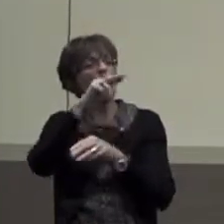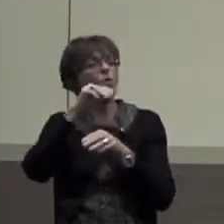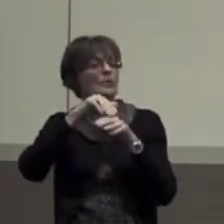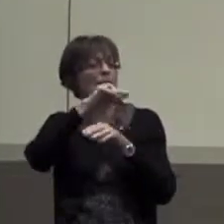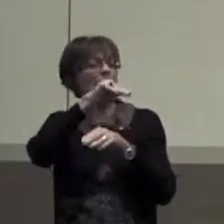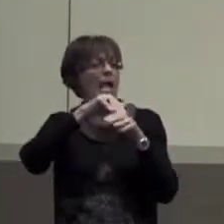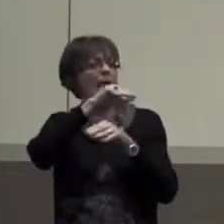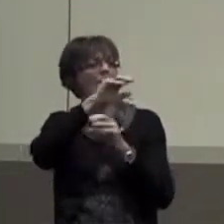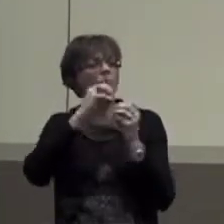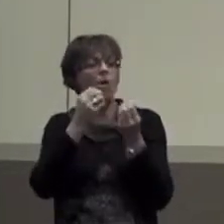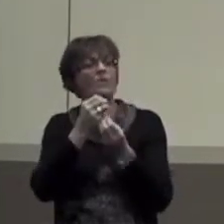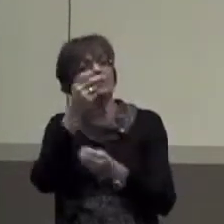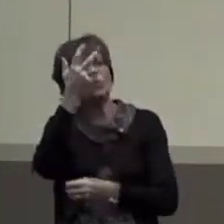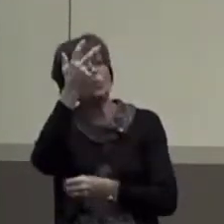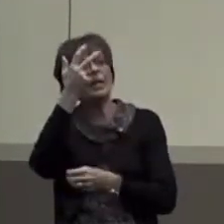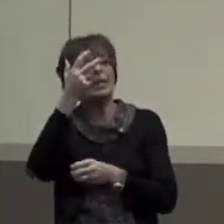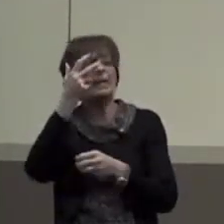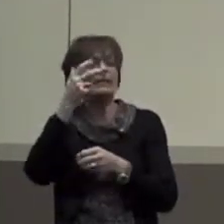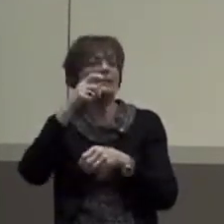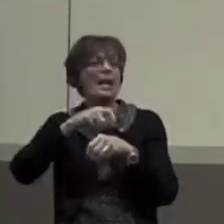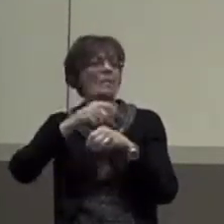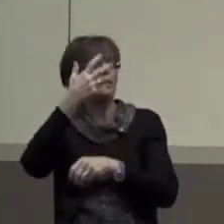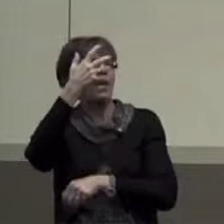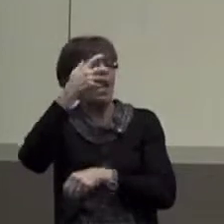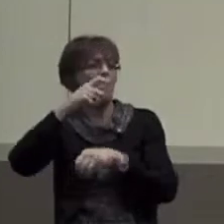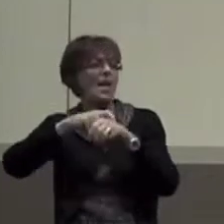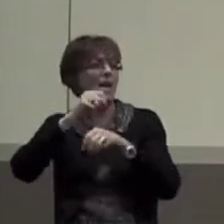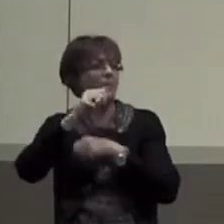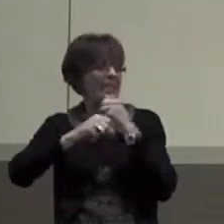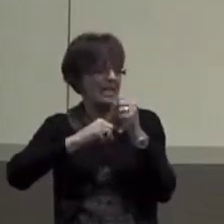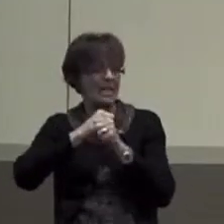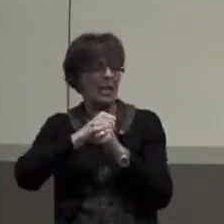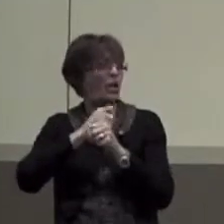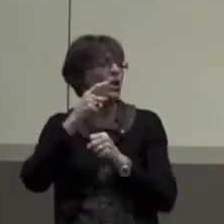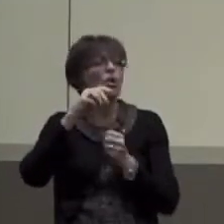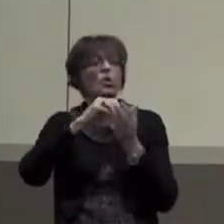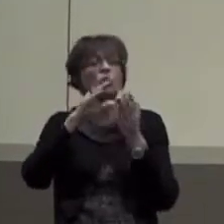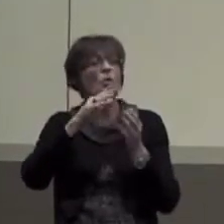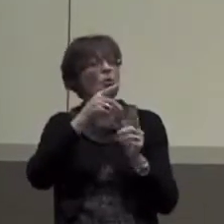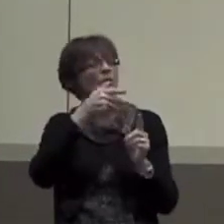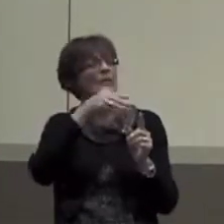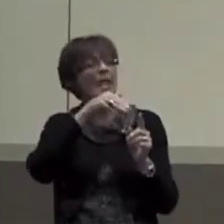5 times a year. So these are not students who are in the office all the time.